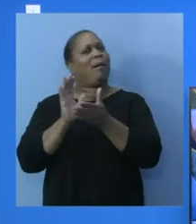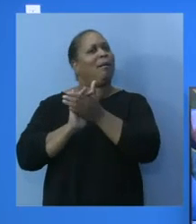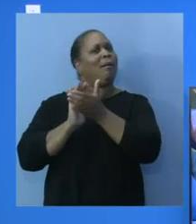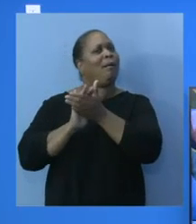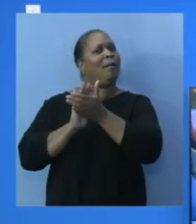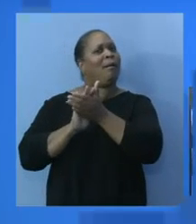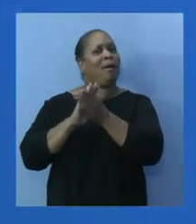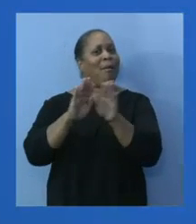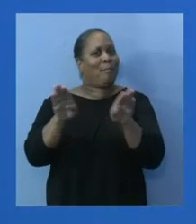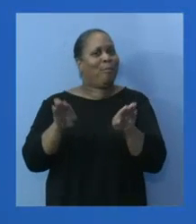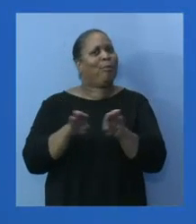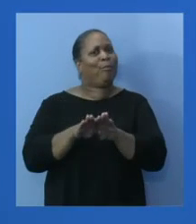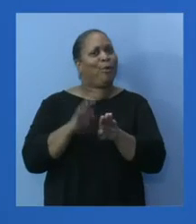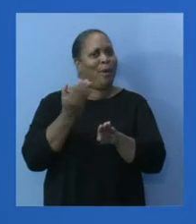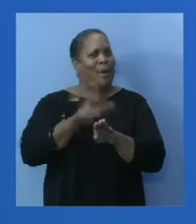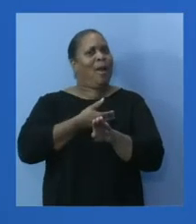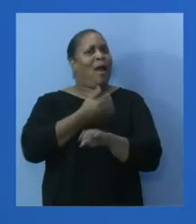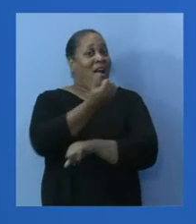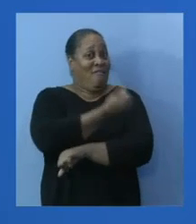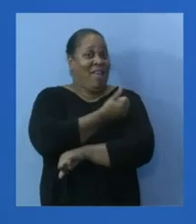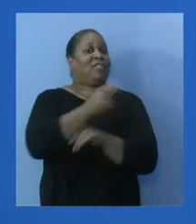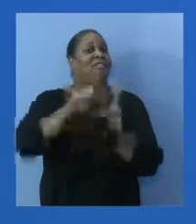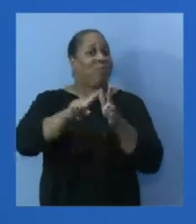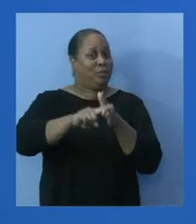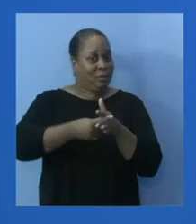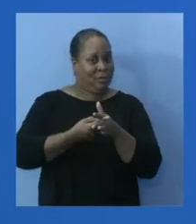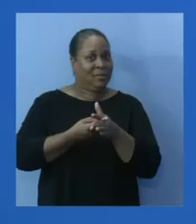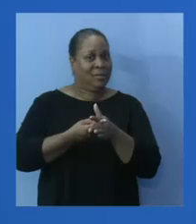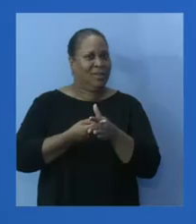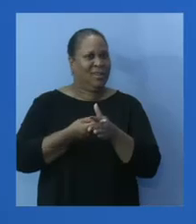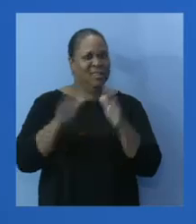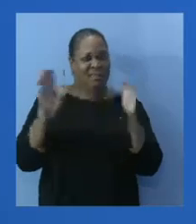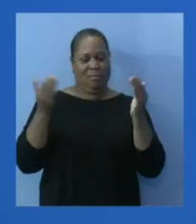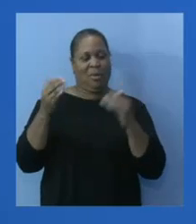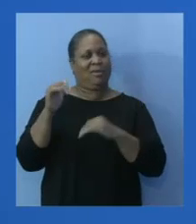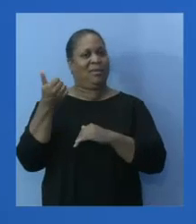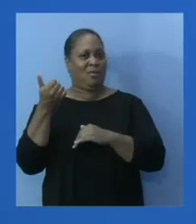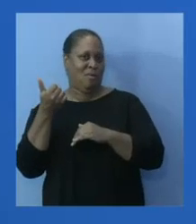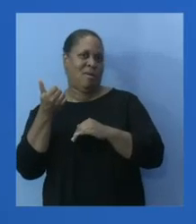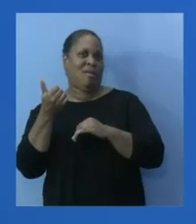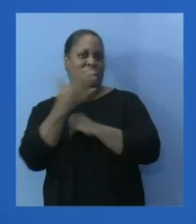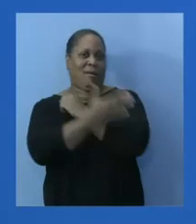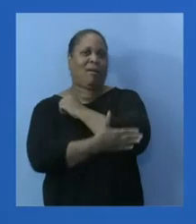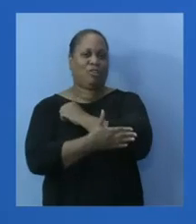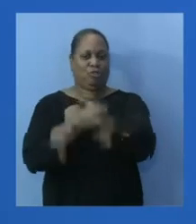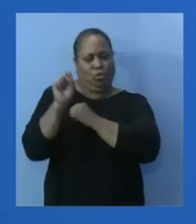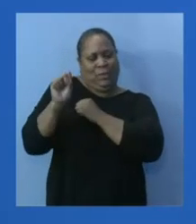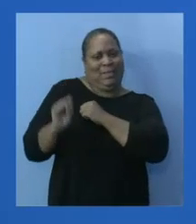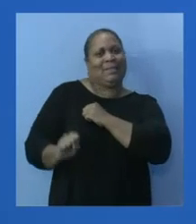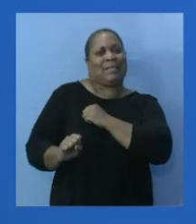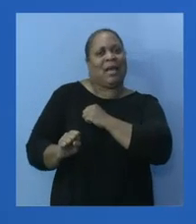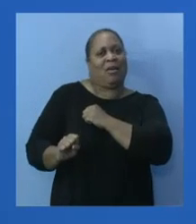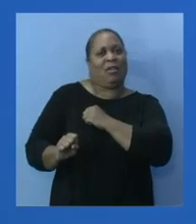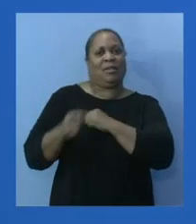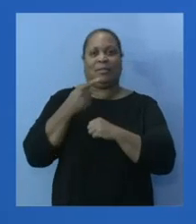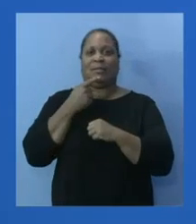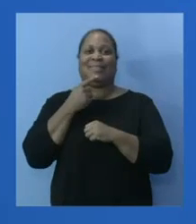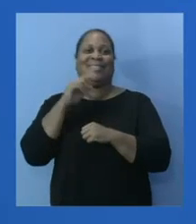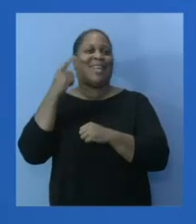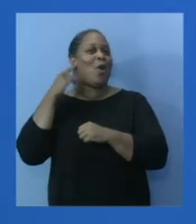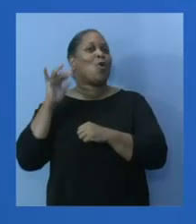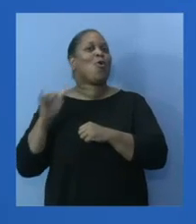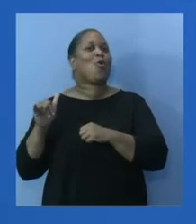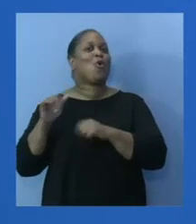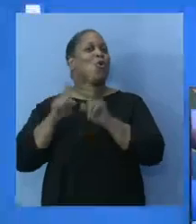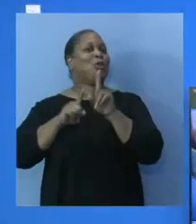with respect to our vaccination rollout, comparing us to other countries to our south, and said that we were certainly gold stars.